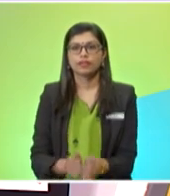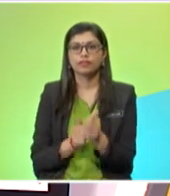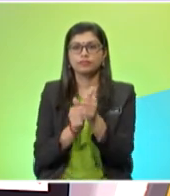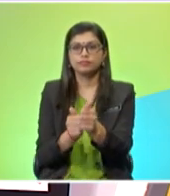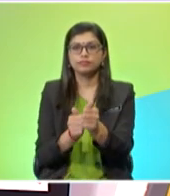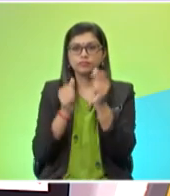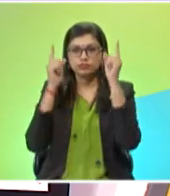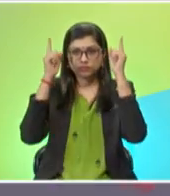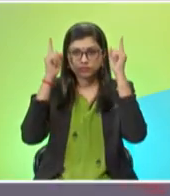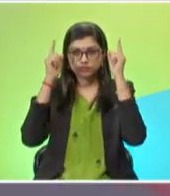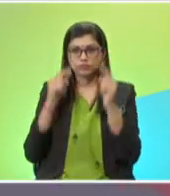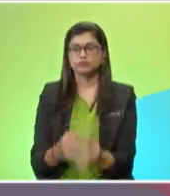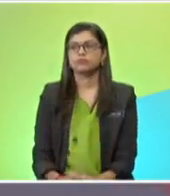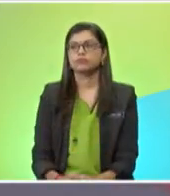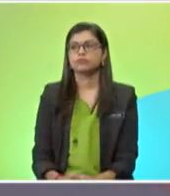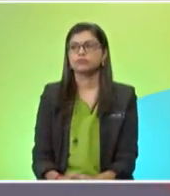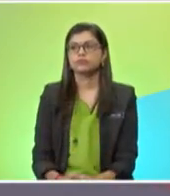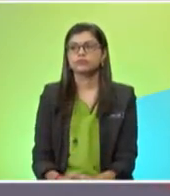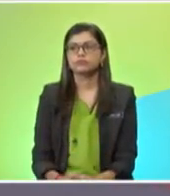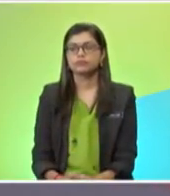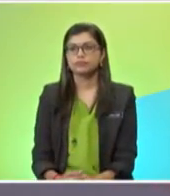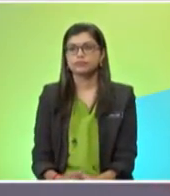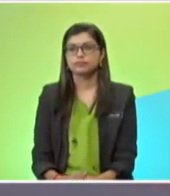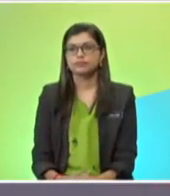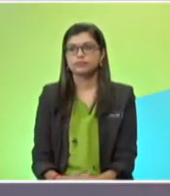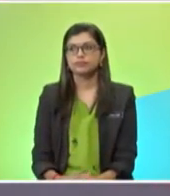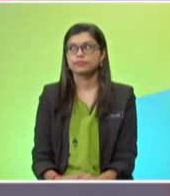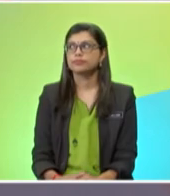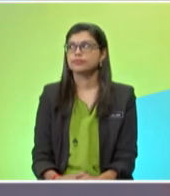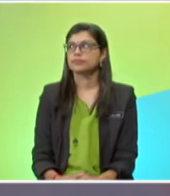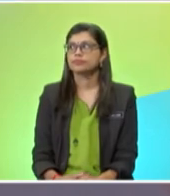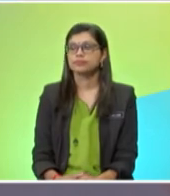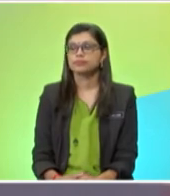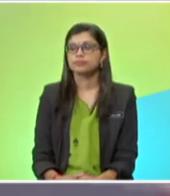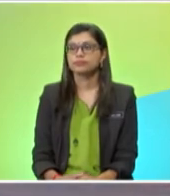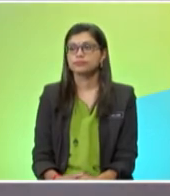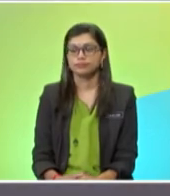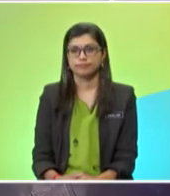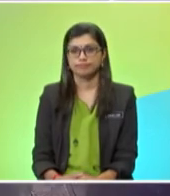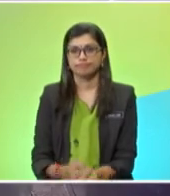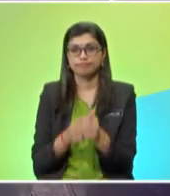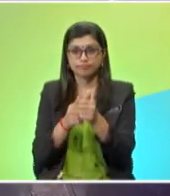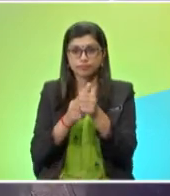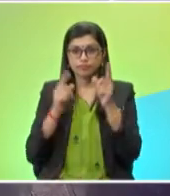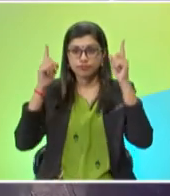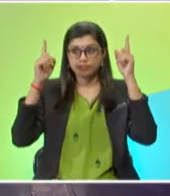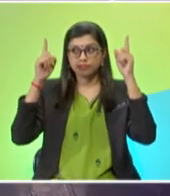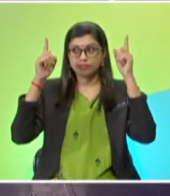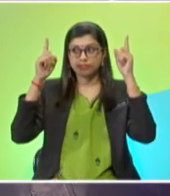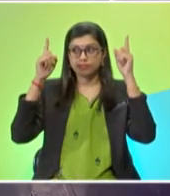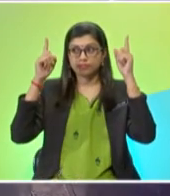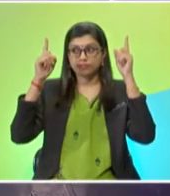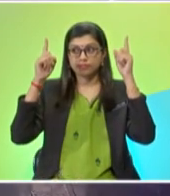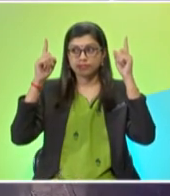to the back. Right, and I've done that, Teacher Kenanga. So I got this. Yes, and we fold